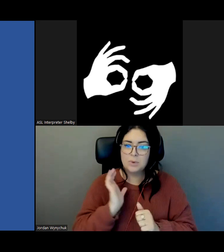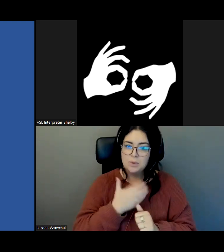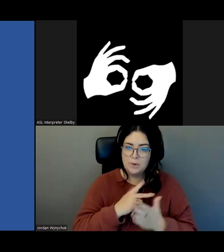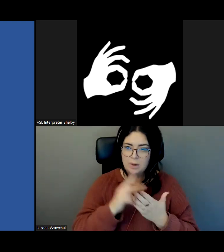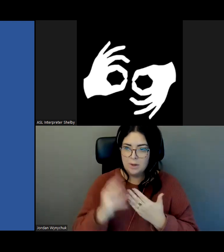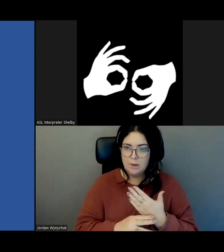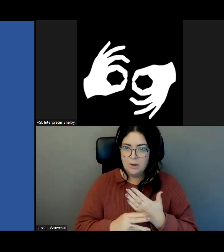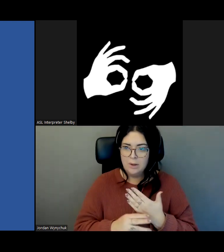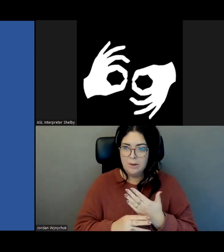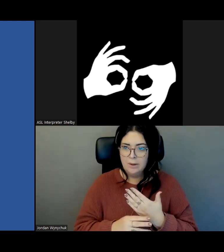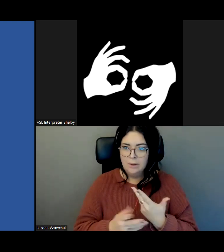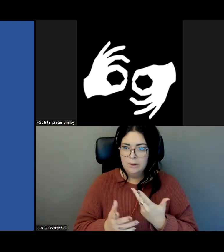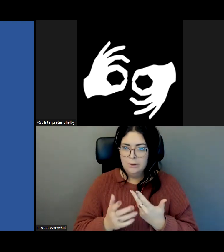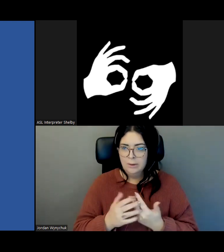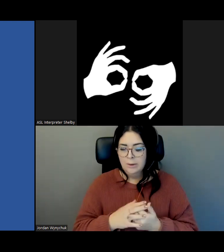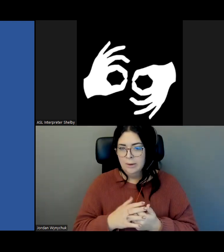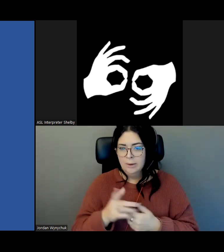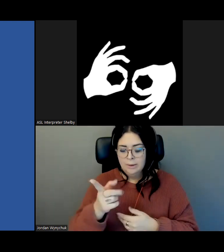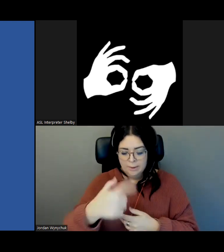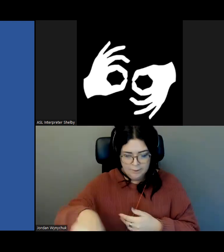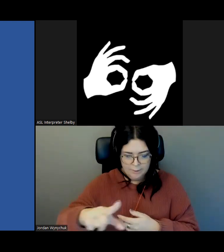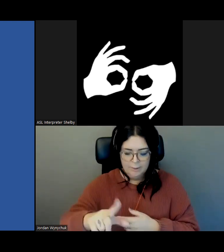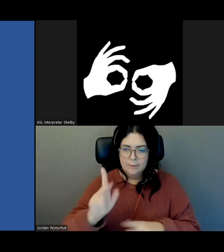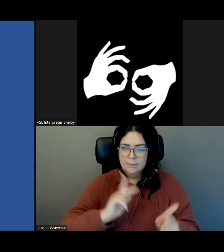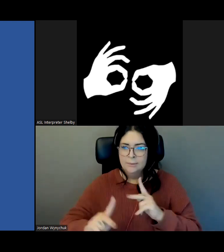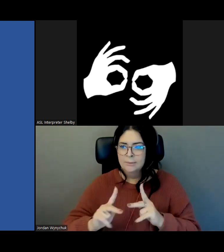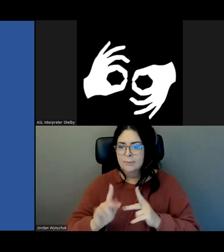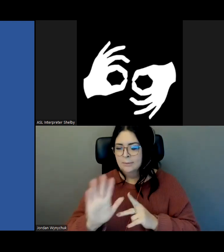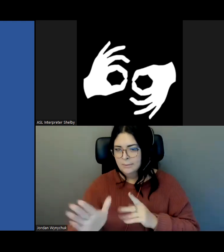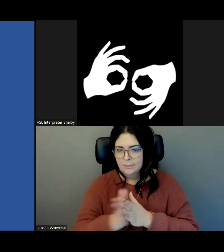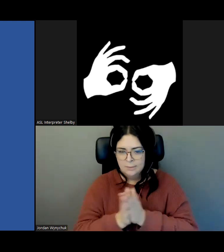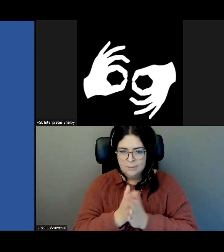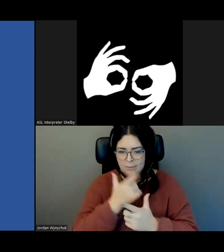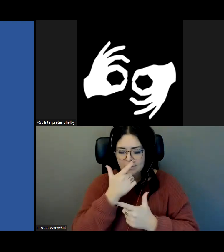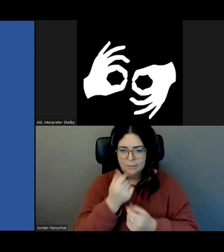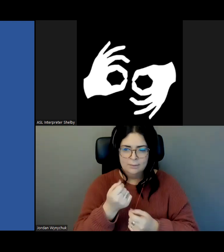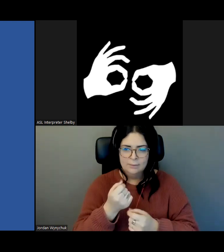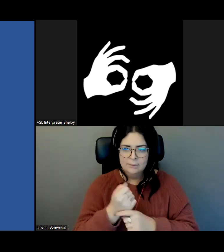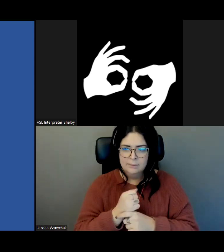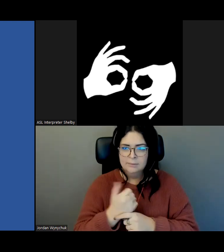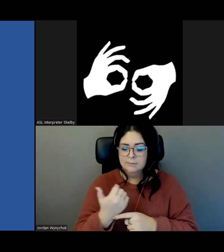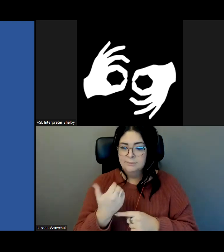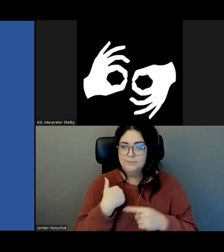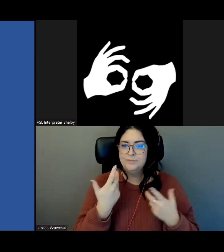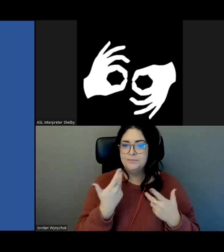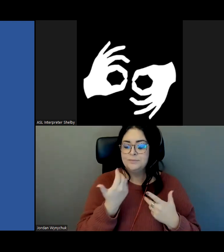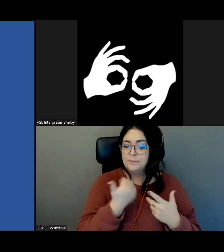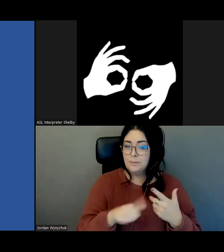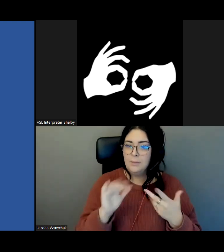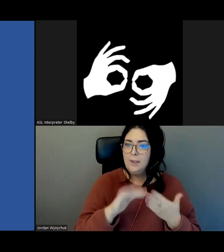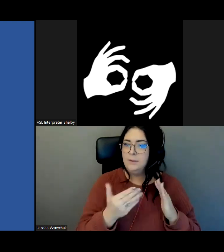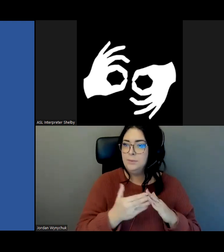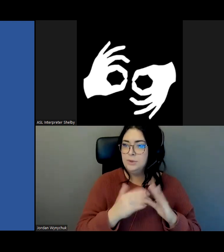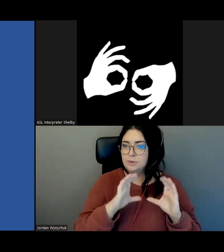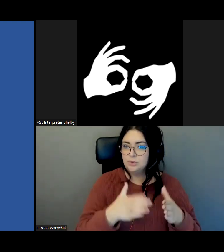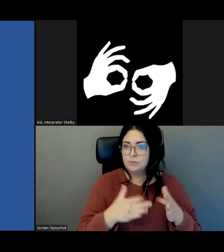is influenced by what participants want and need. We do exit surveys for pretty much all of our community outings,